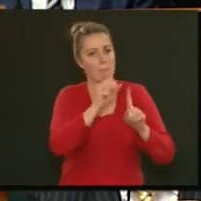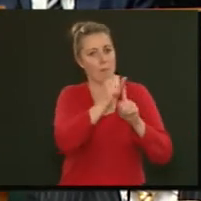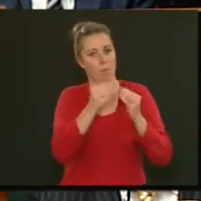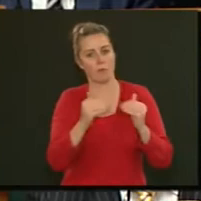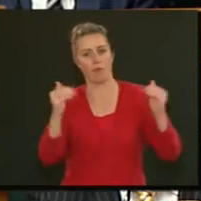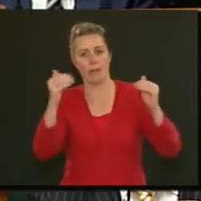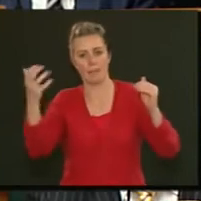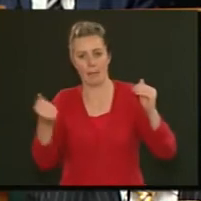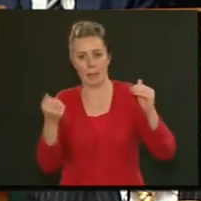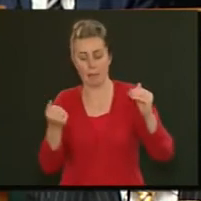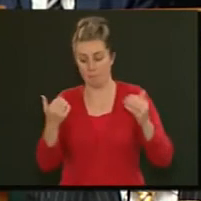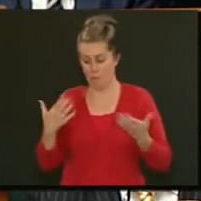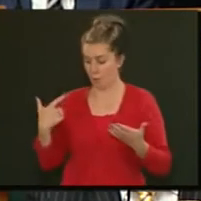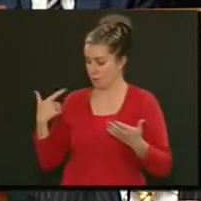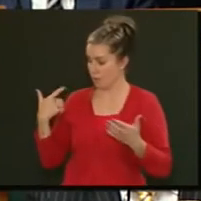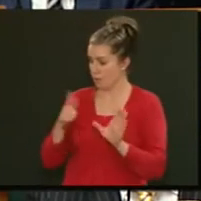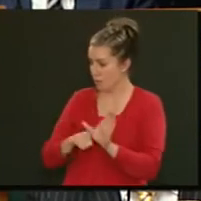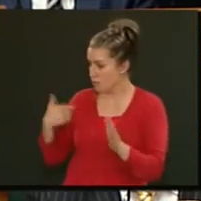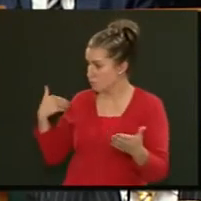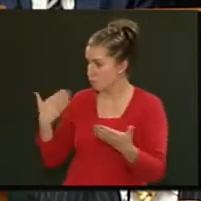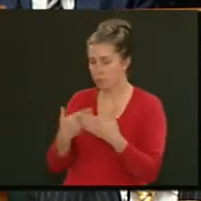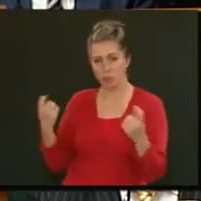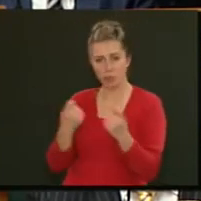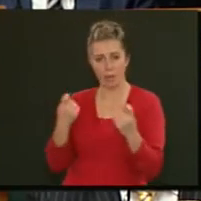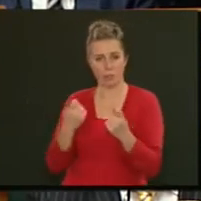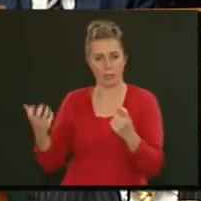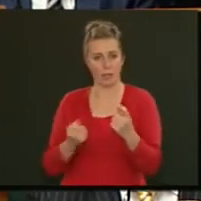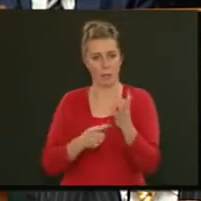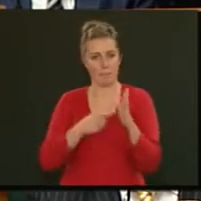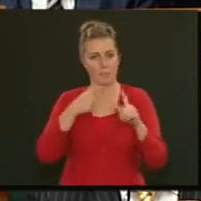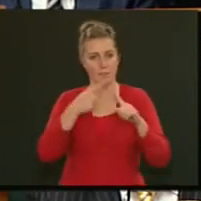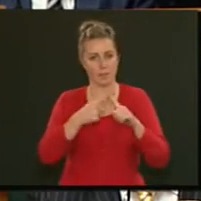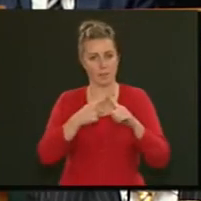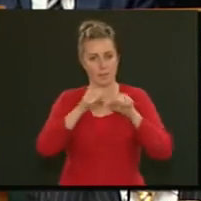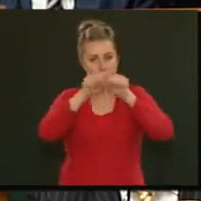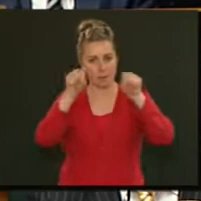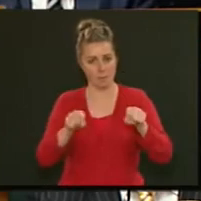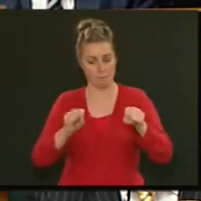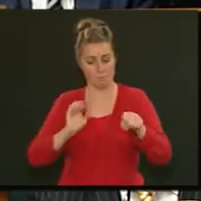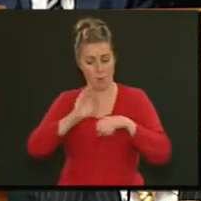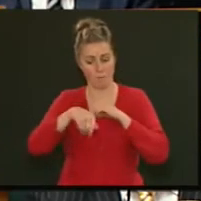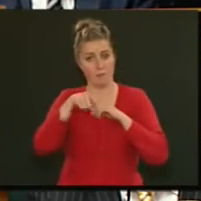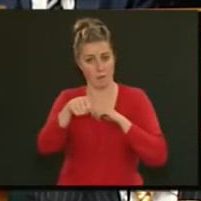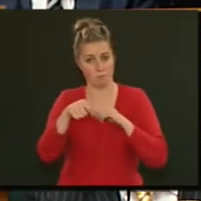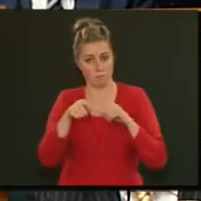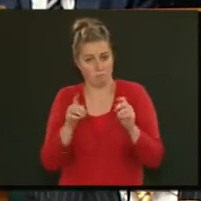It is now 7 years since we last altered the income tax system. Over that time, the average wage has risen